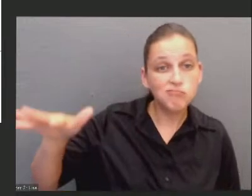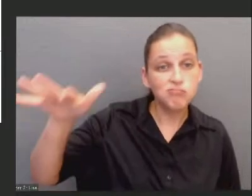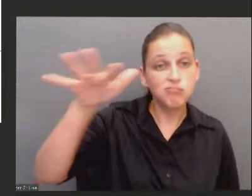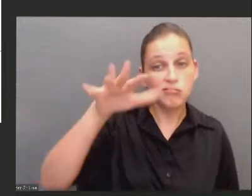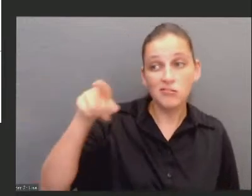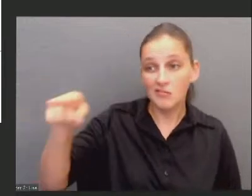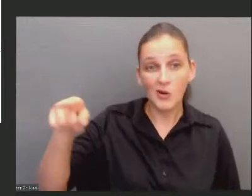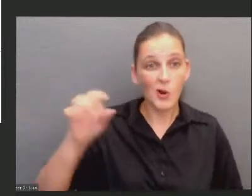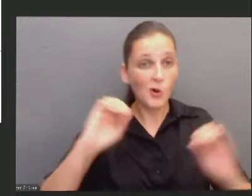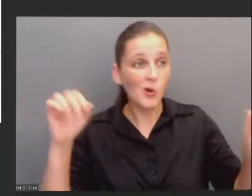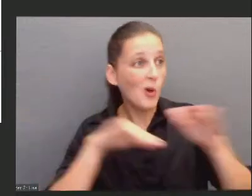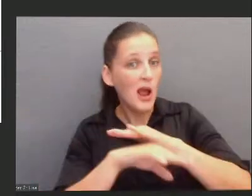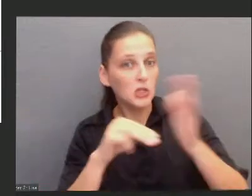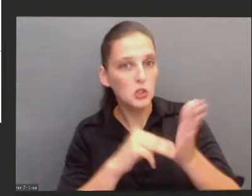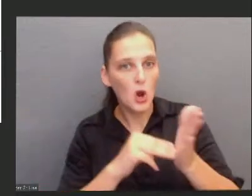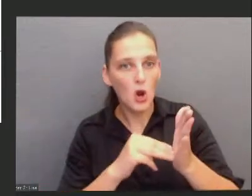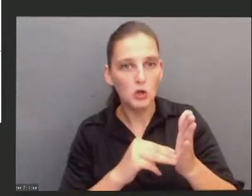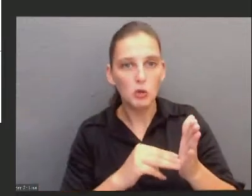have.